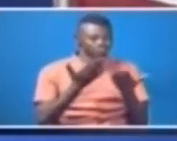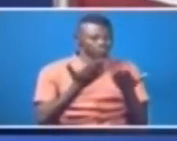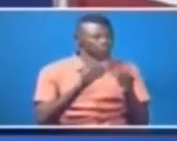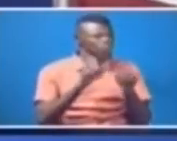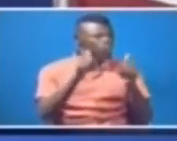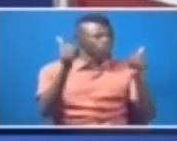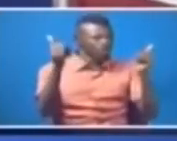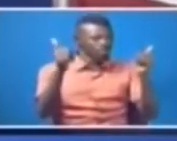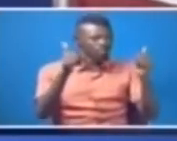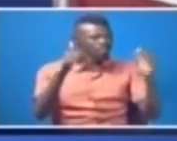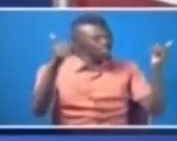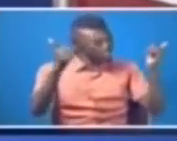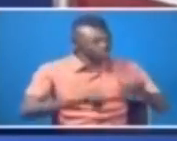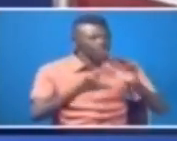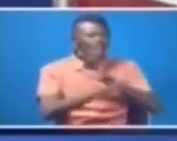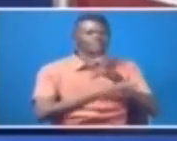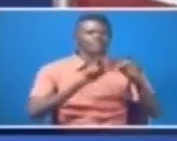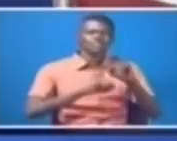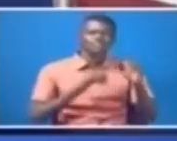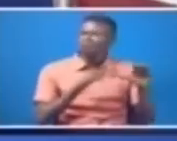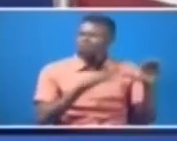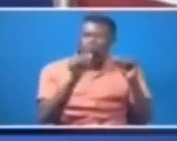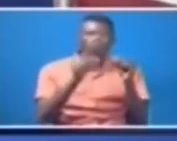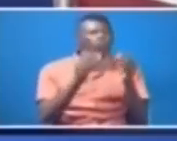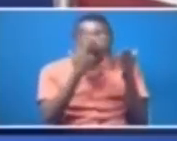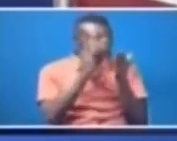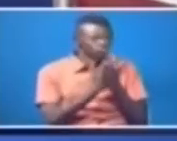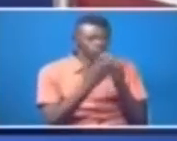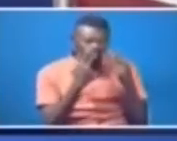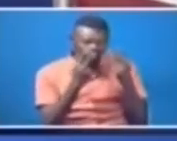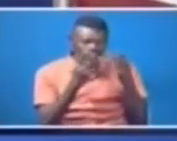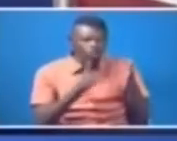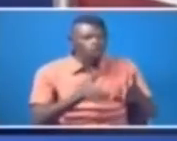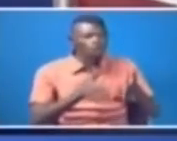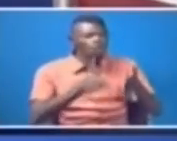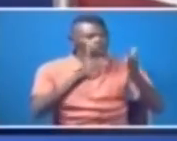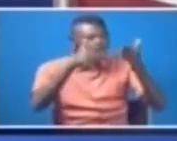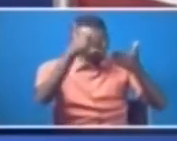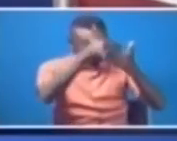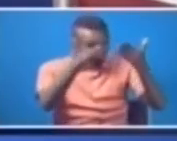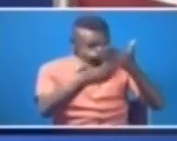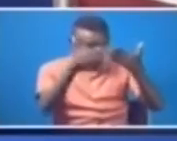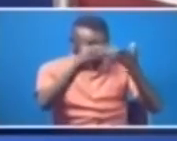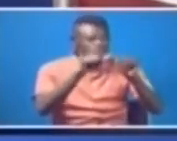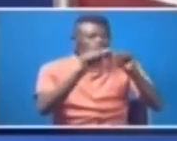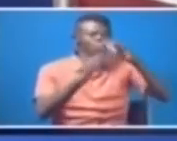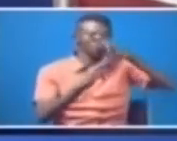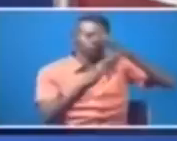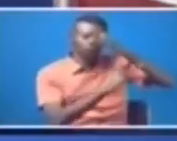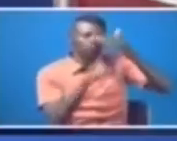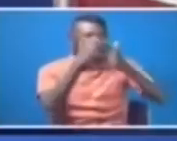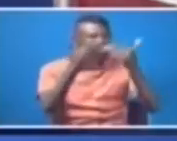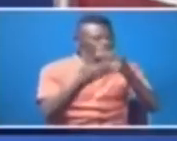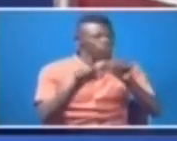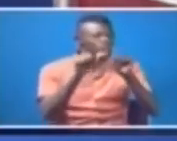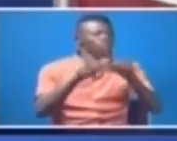In any corner of this country, wherever you go, you will find roads under construction, you will find bridges under construction,